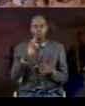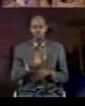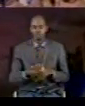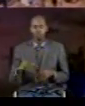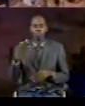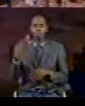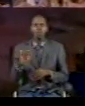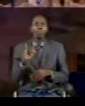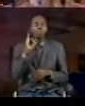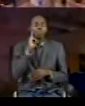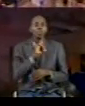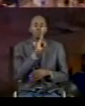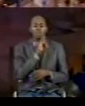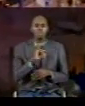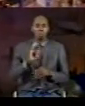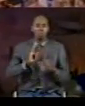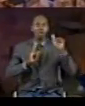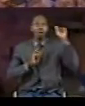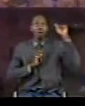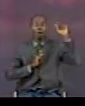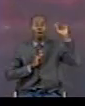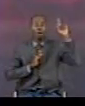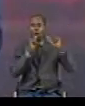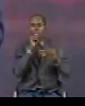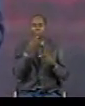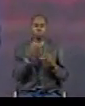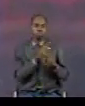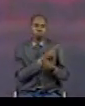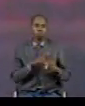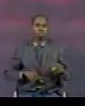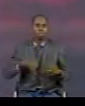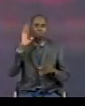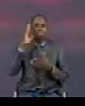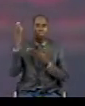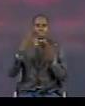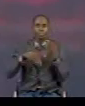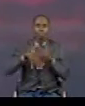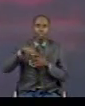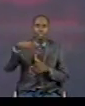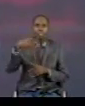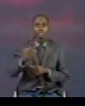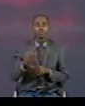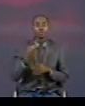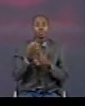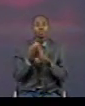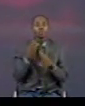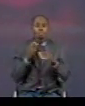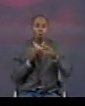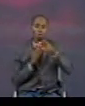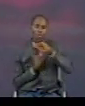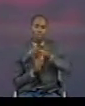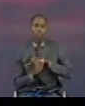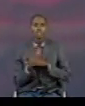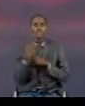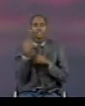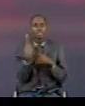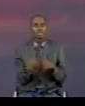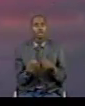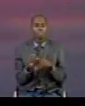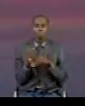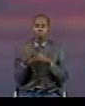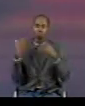I am the Lord. I will bring you out from under the bodies of